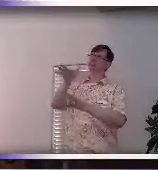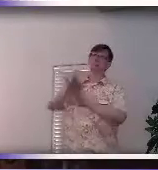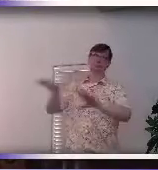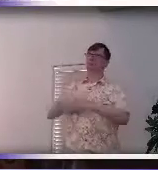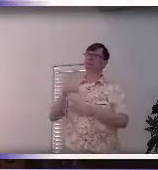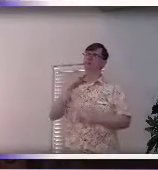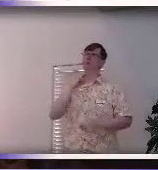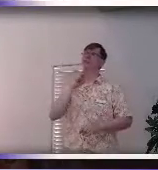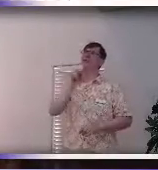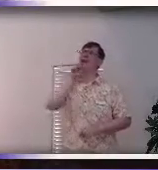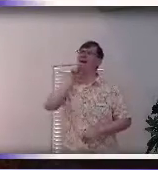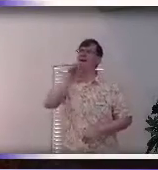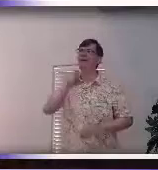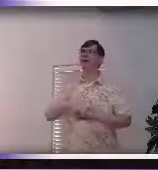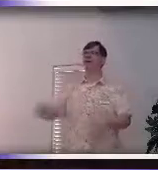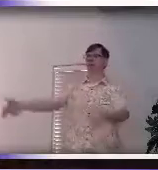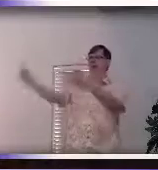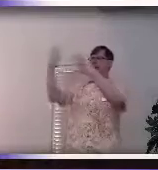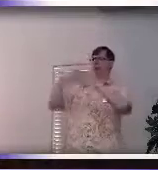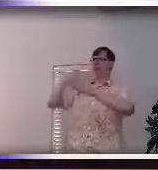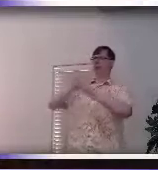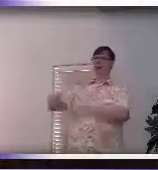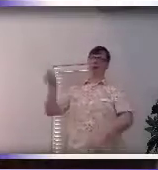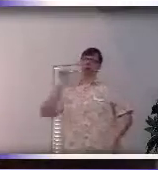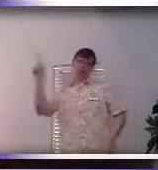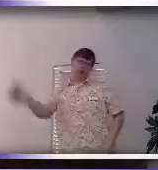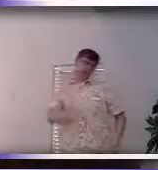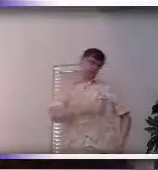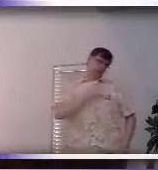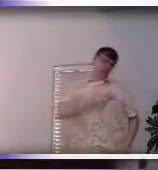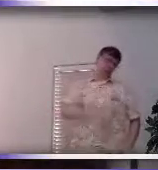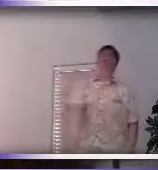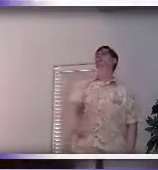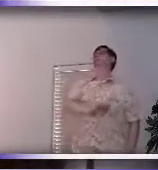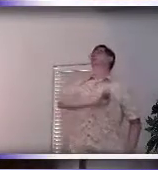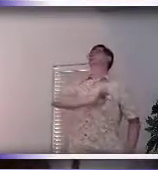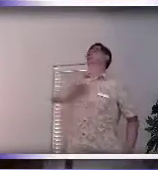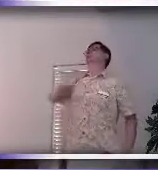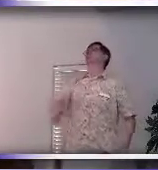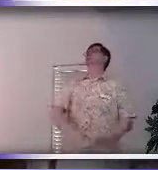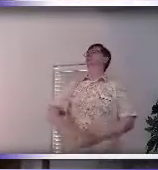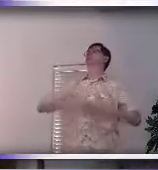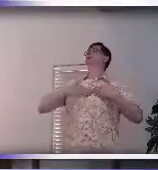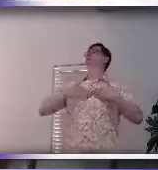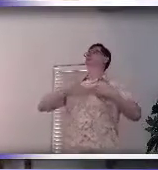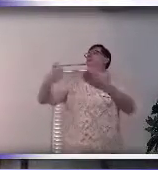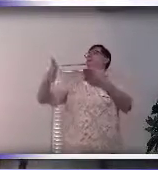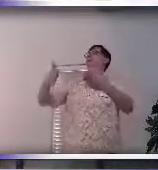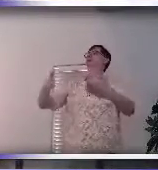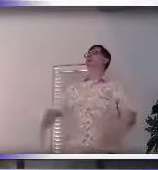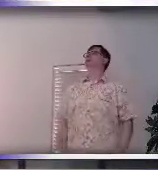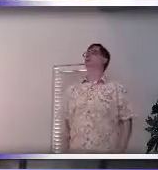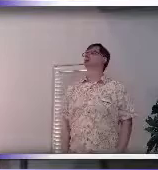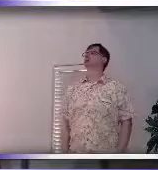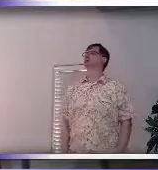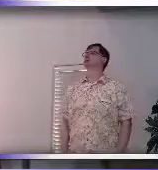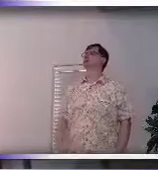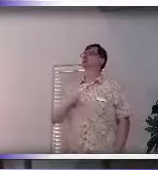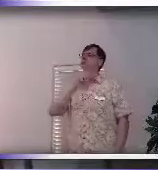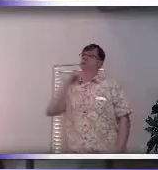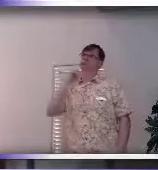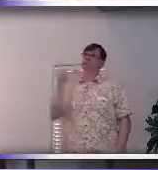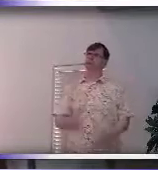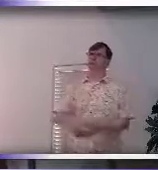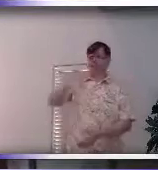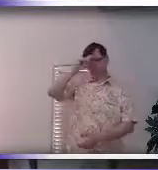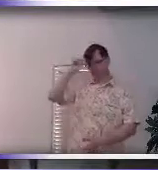committing, pledging or engaging oneself, a pledge or promise. And then we're going to